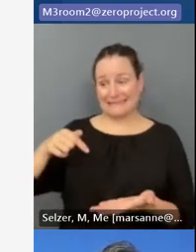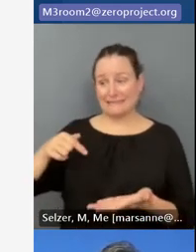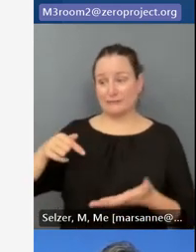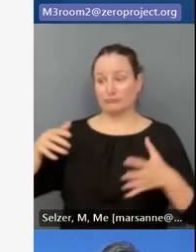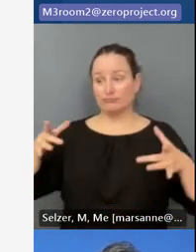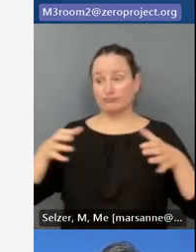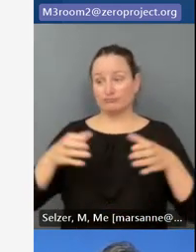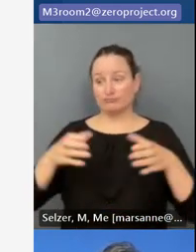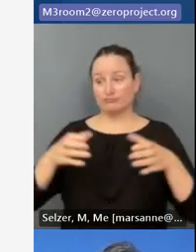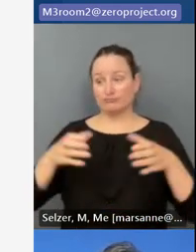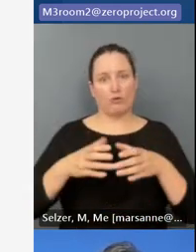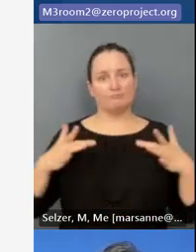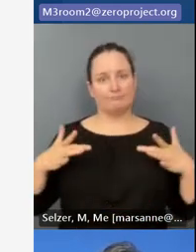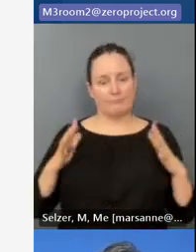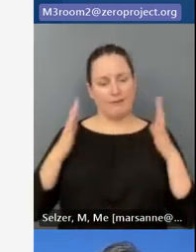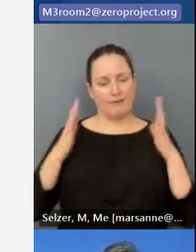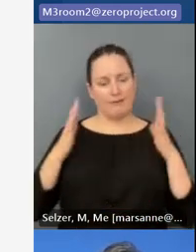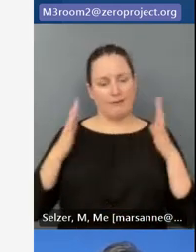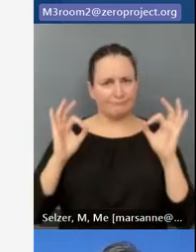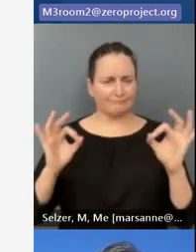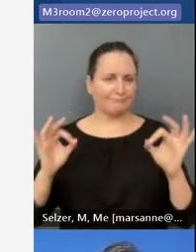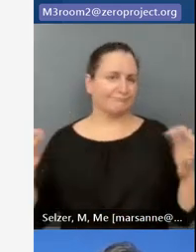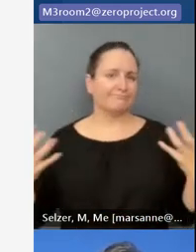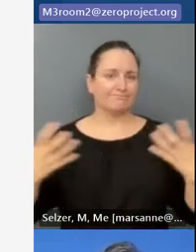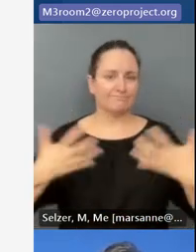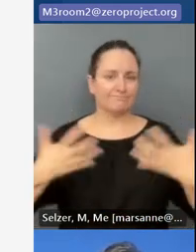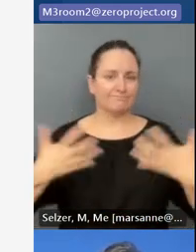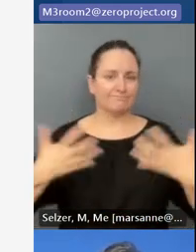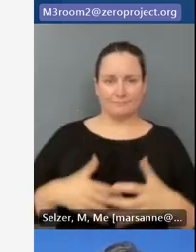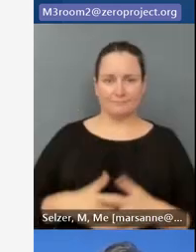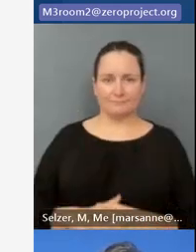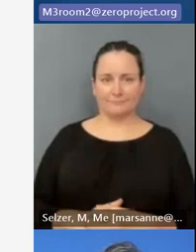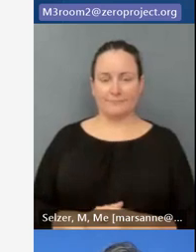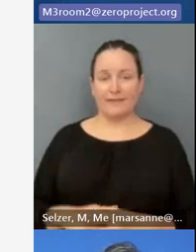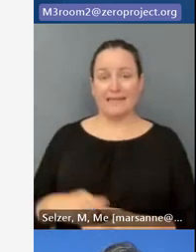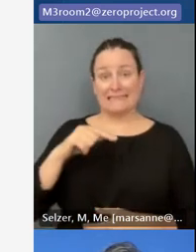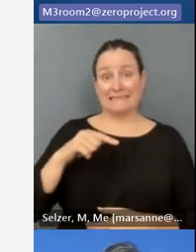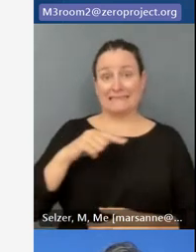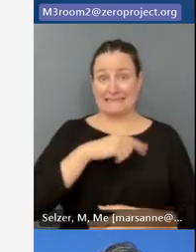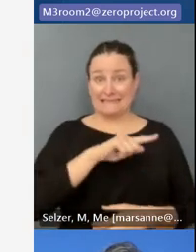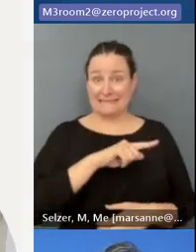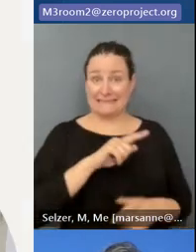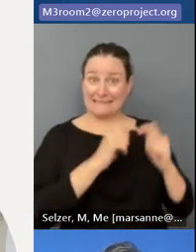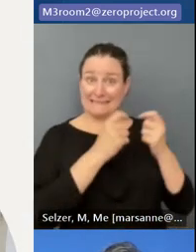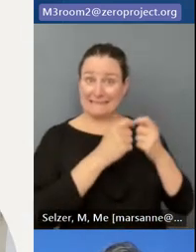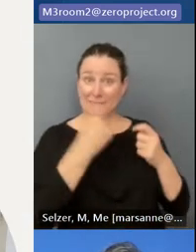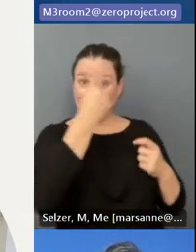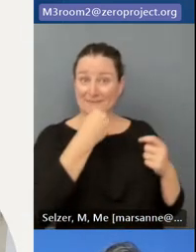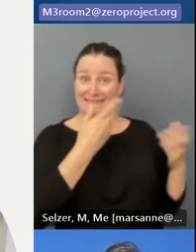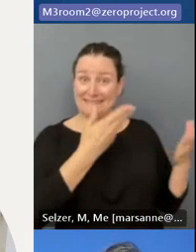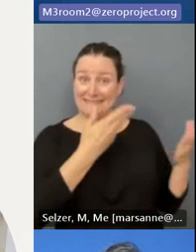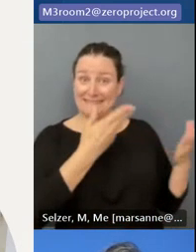team who's working in Kazakhstan, who's working at our public fund. So here we